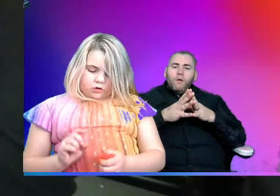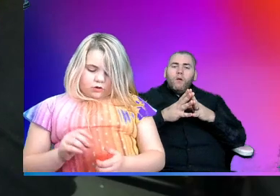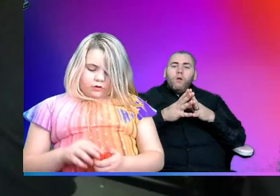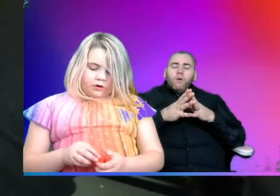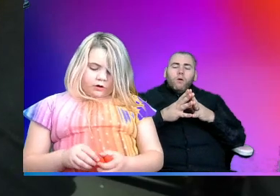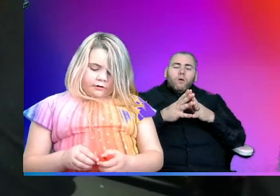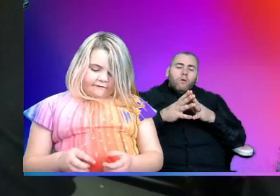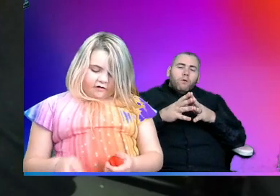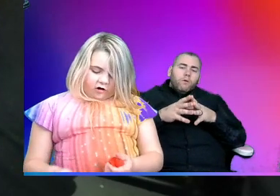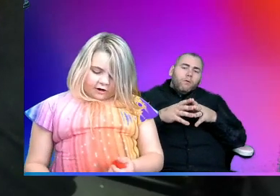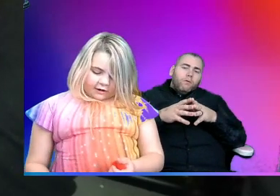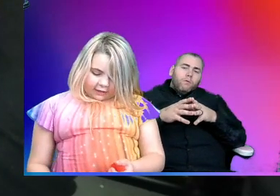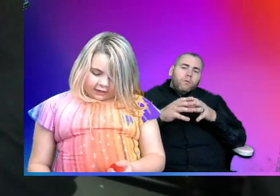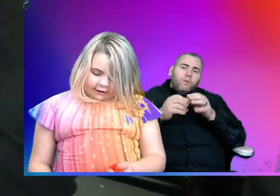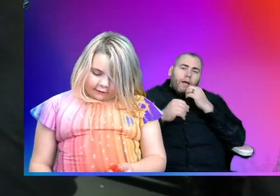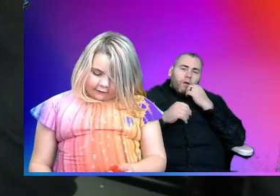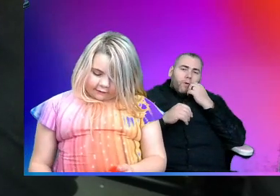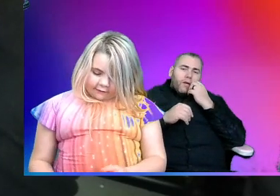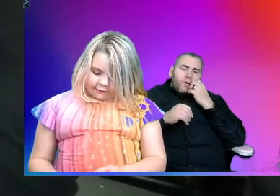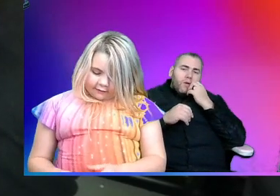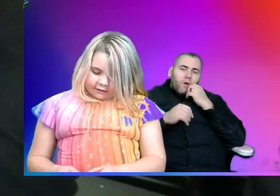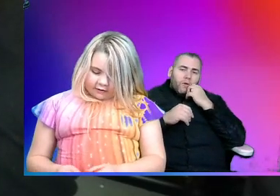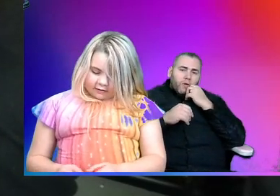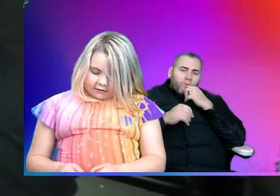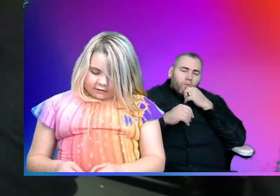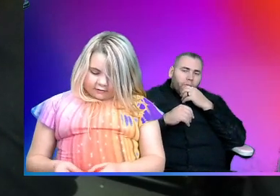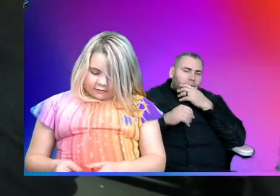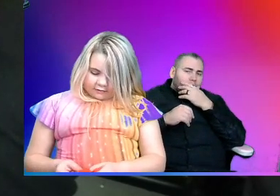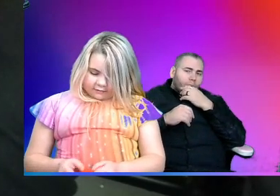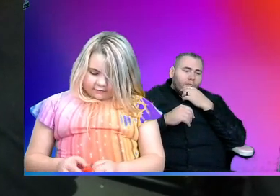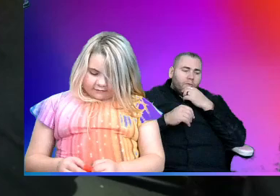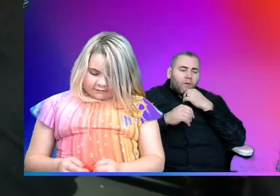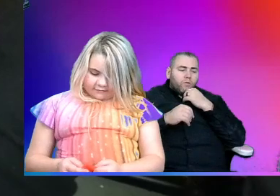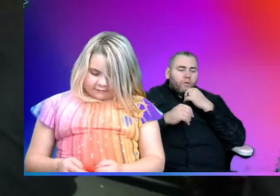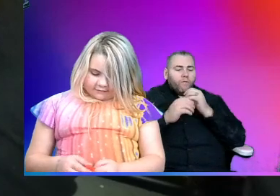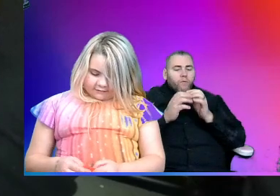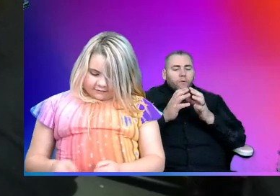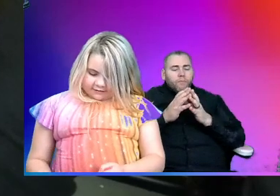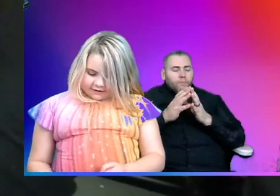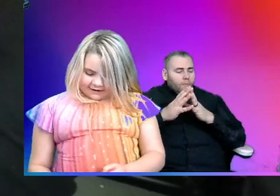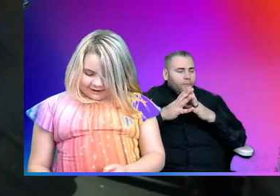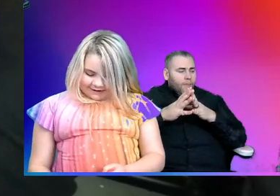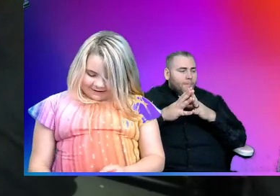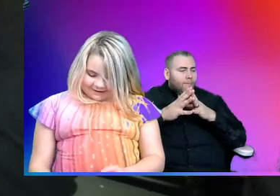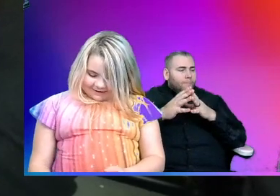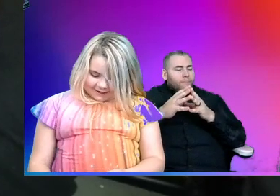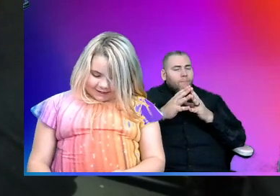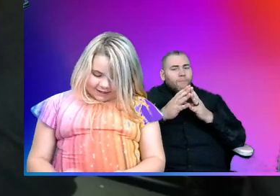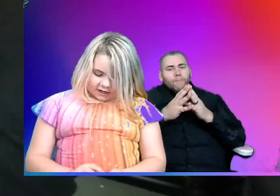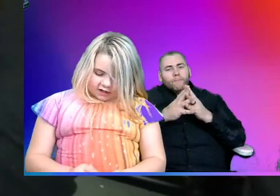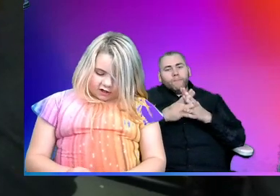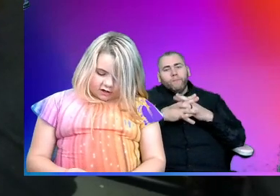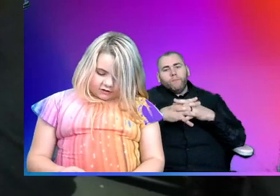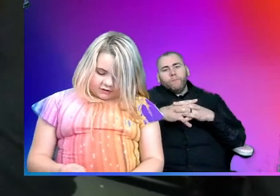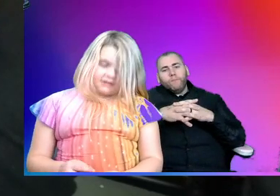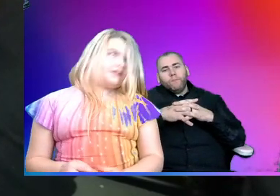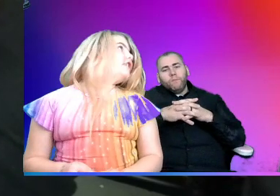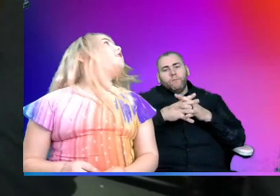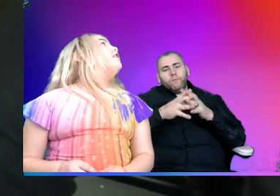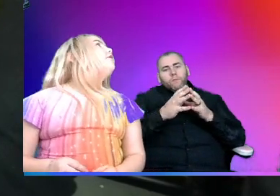Four hearts. What do we got going on? Oh, you're going to perform a sponge ball trick for him? Yeah.